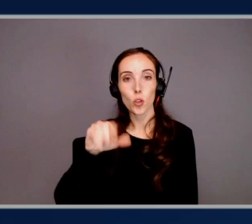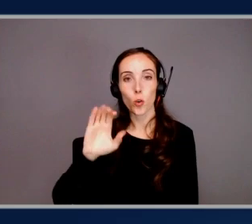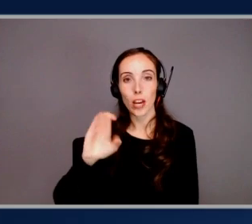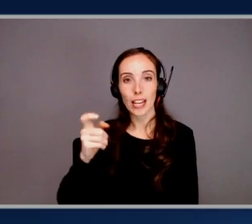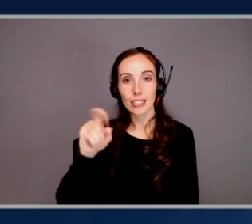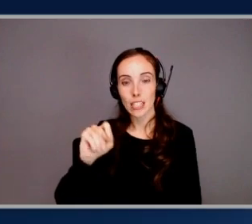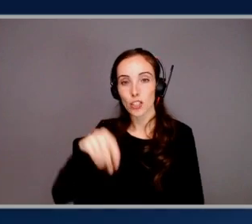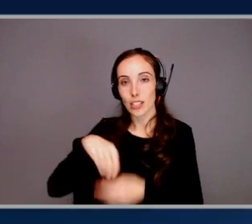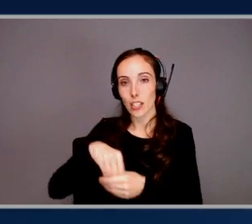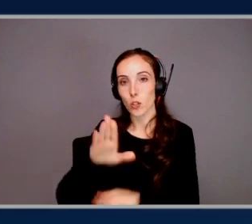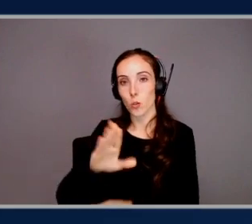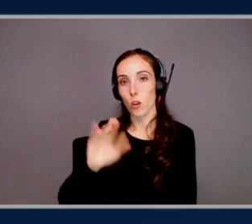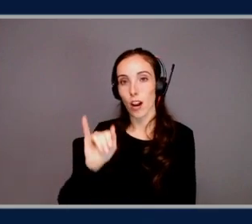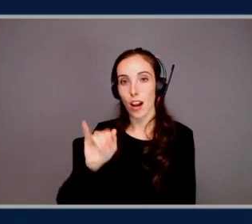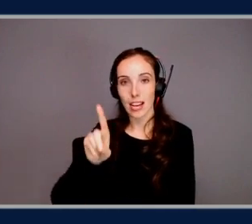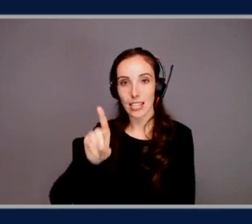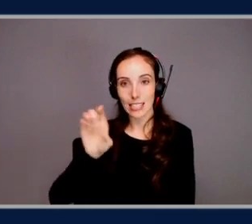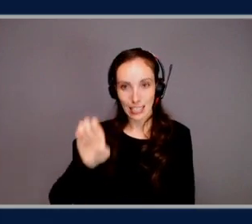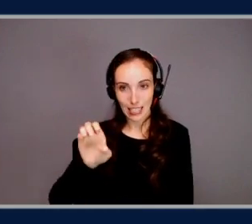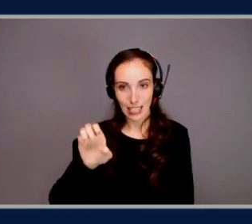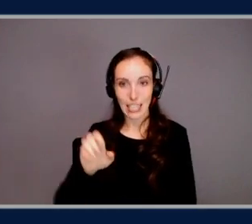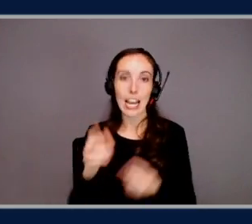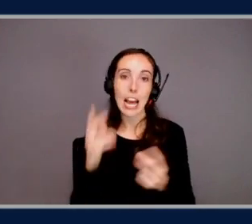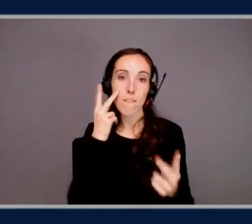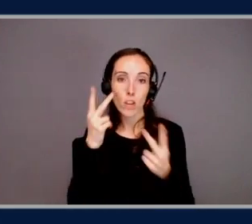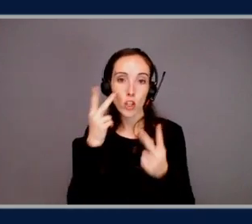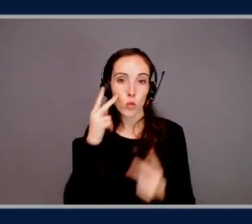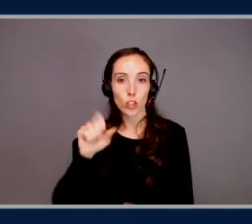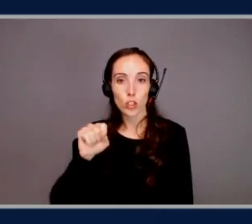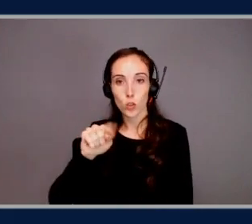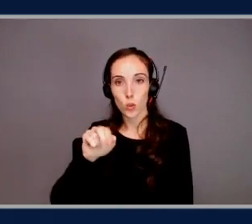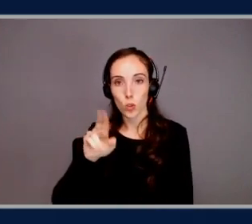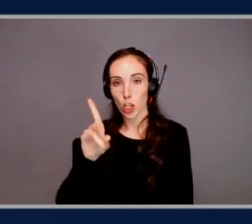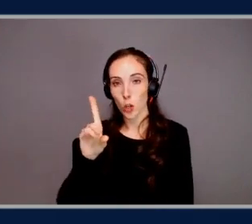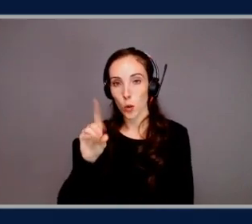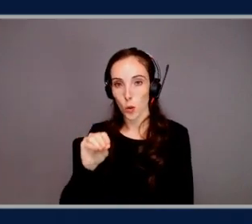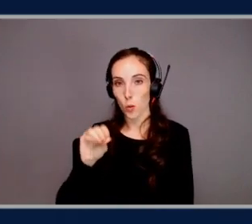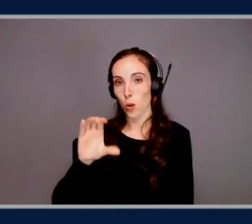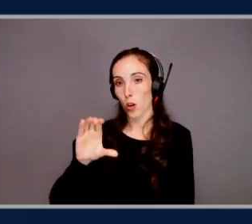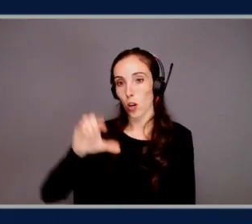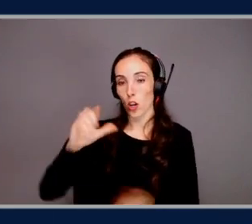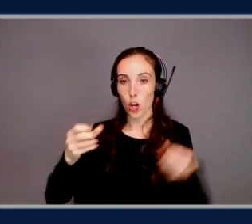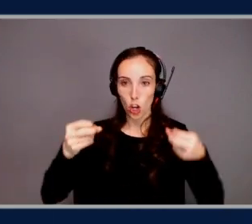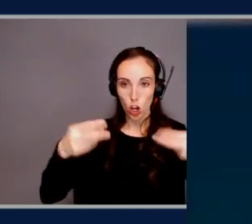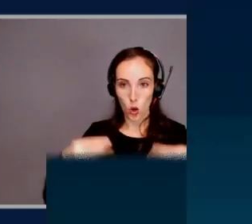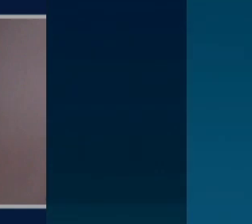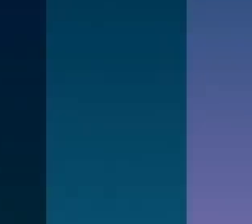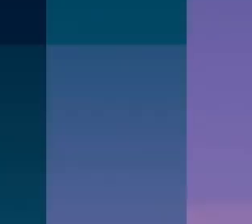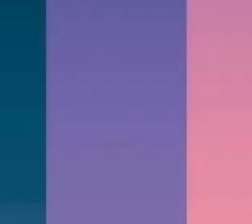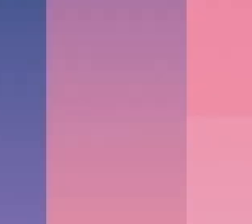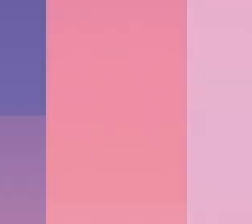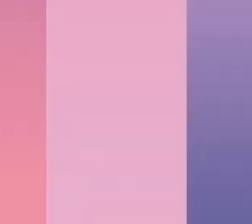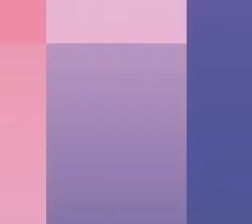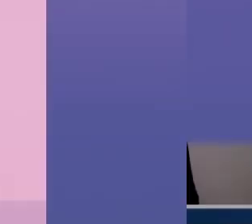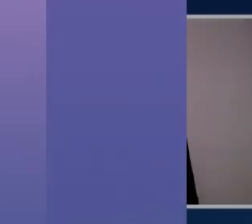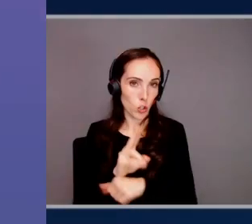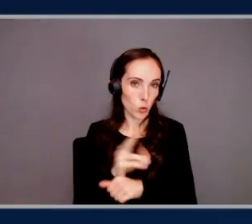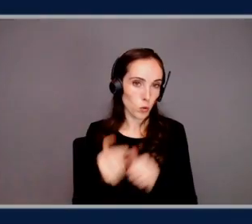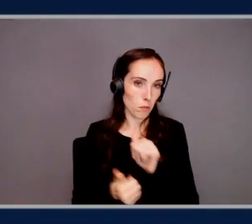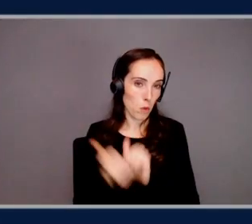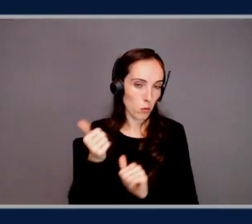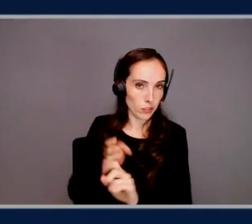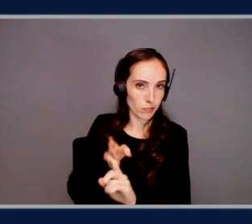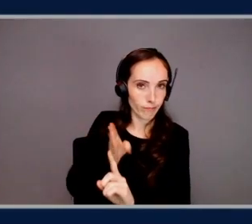IDE. Probably Visual Studio Code. That's the one that I know is very popular with a lot of people. It's the one I use most often. And start out by asking